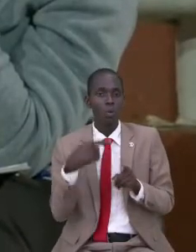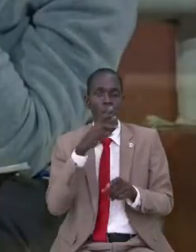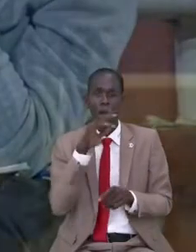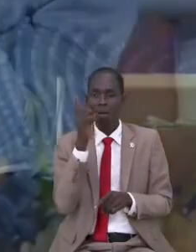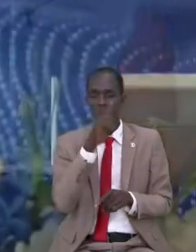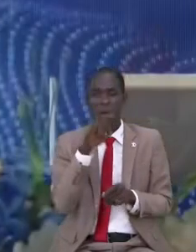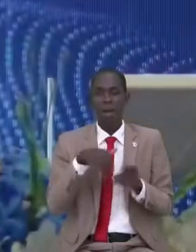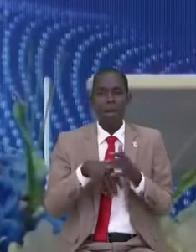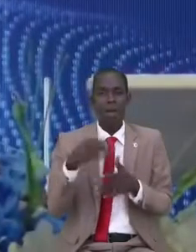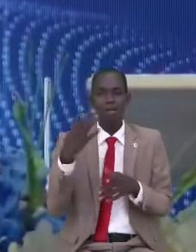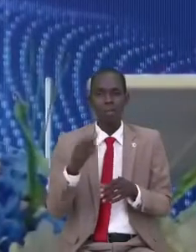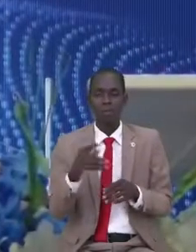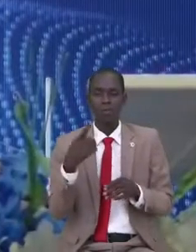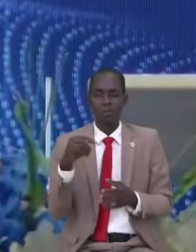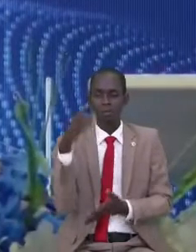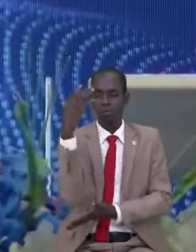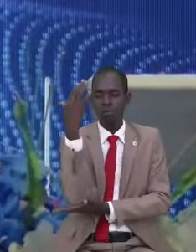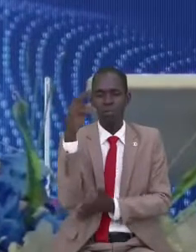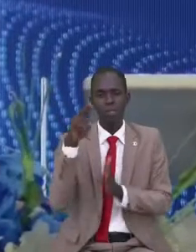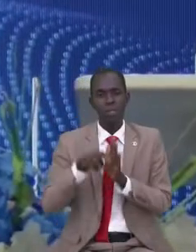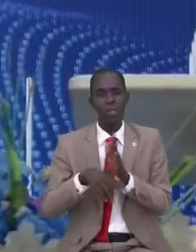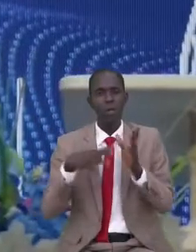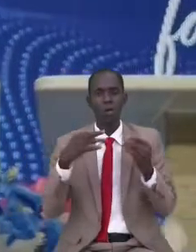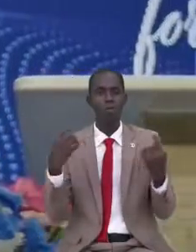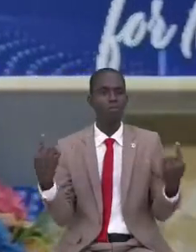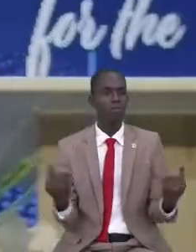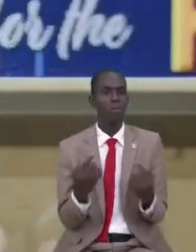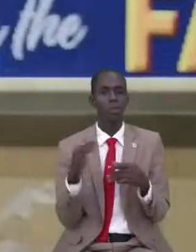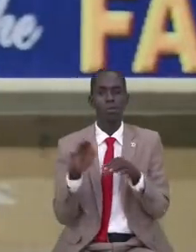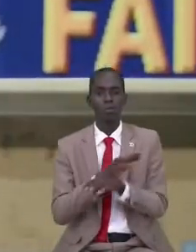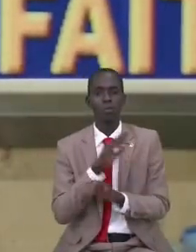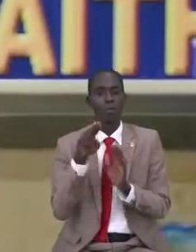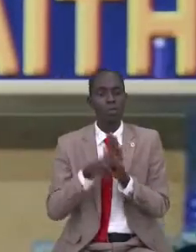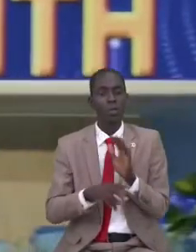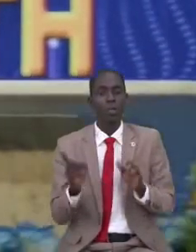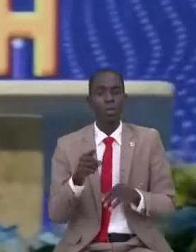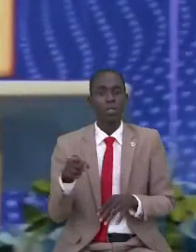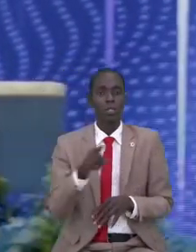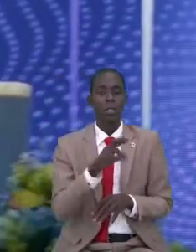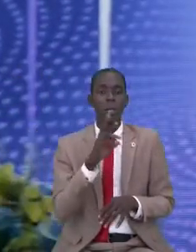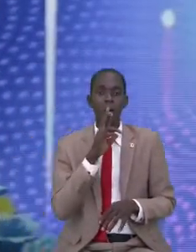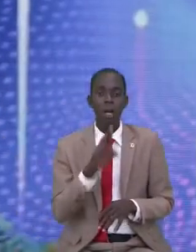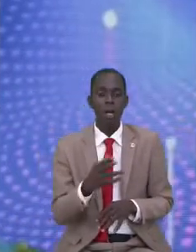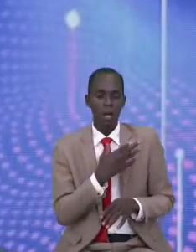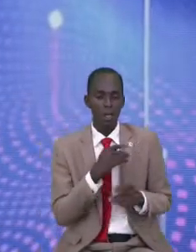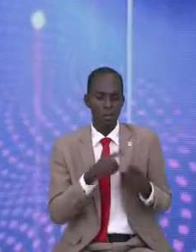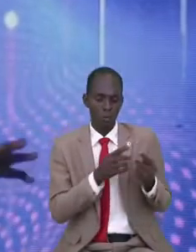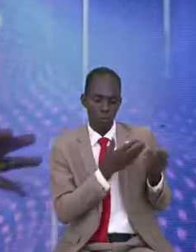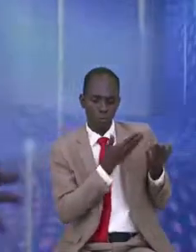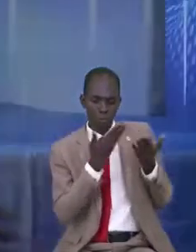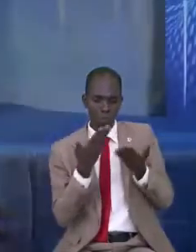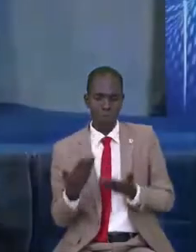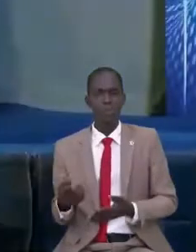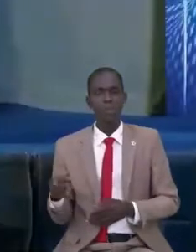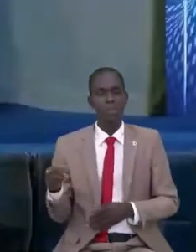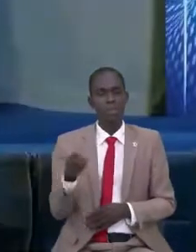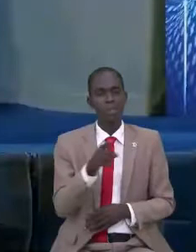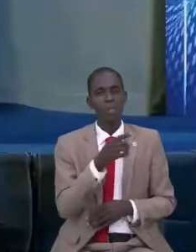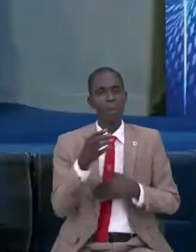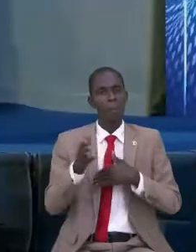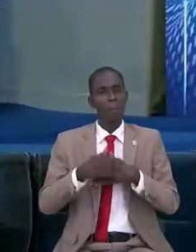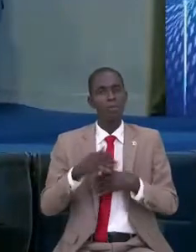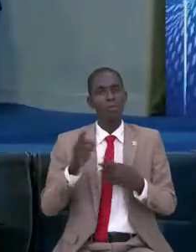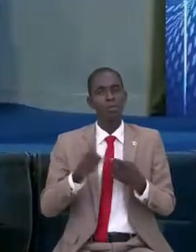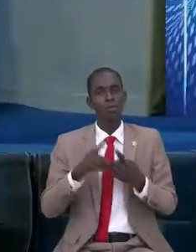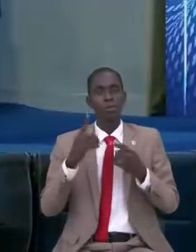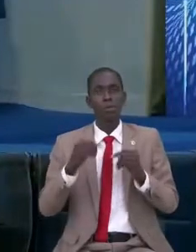the wilderness of sinfulness where they are, and to bring them to the